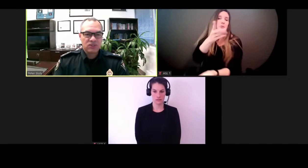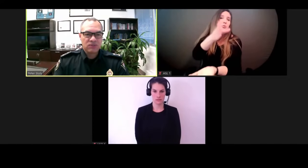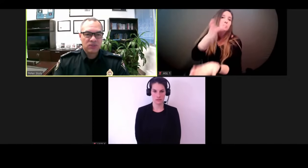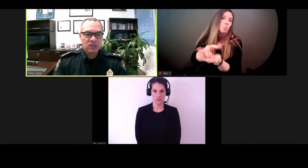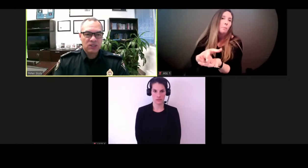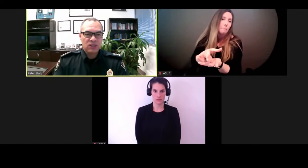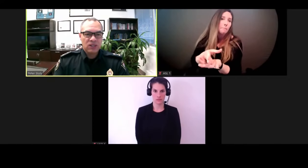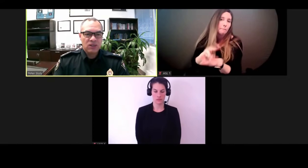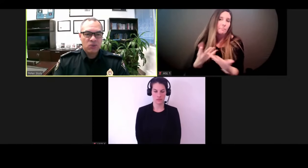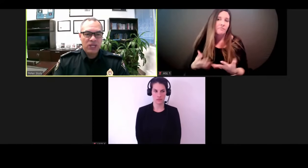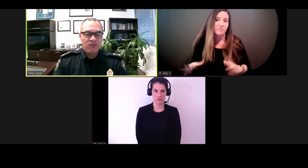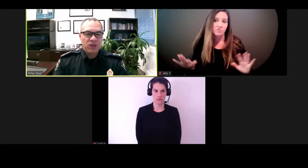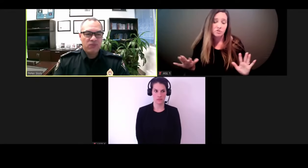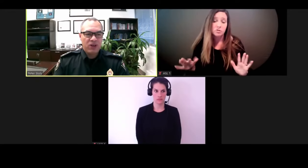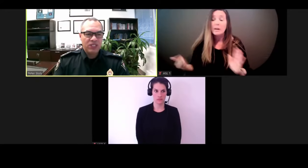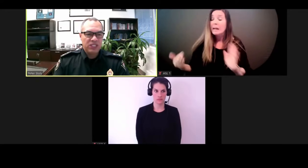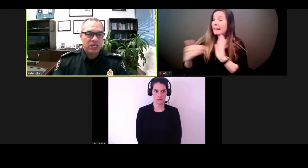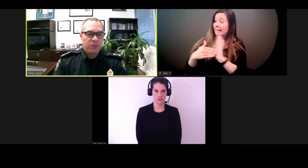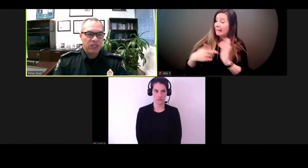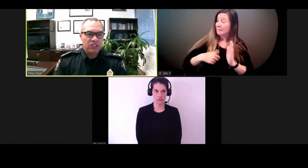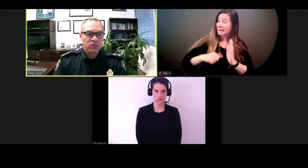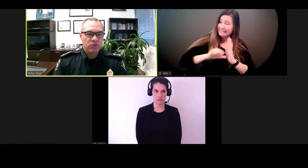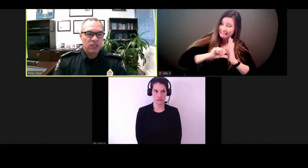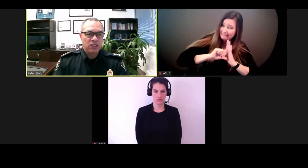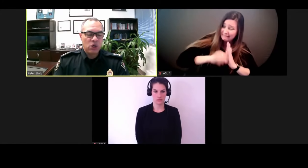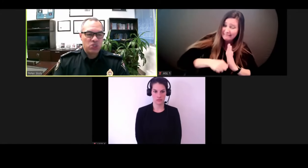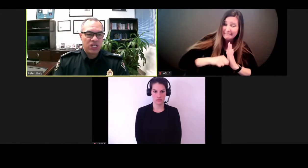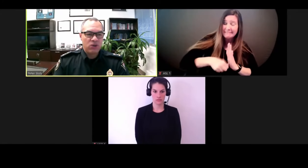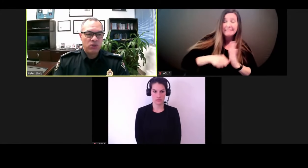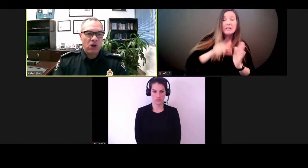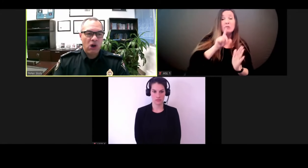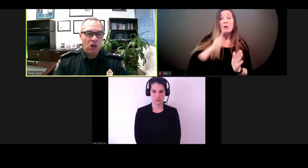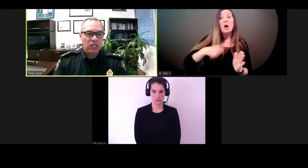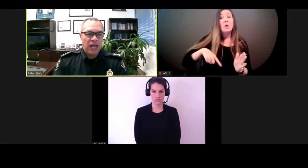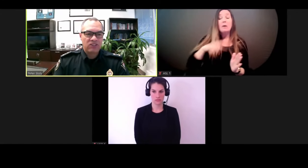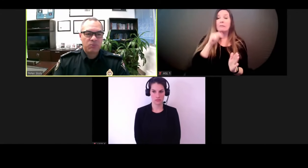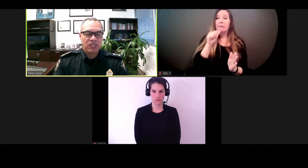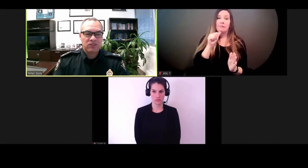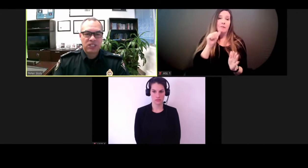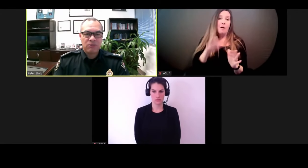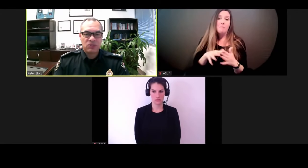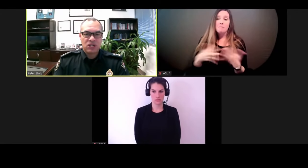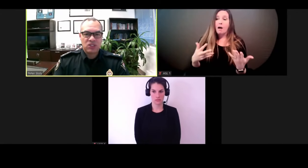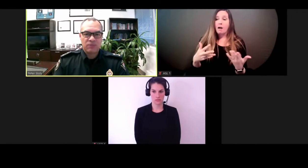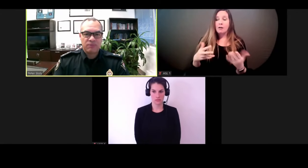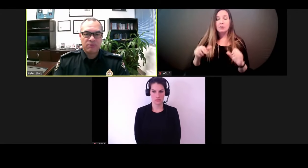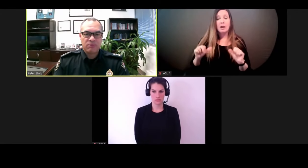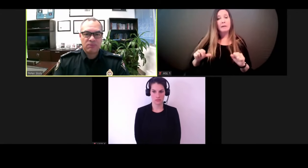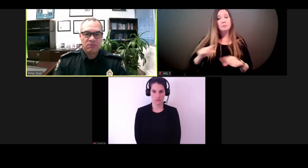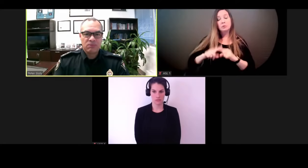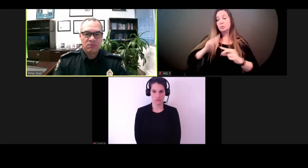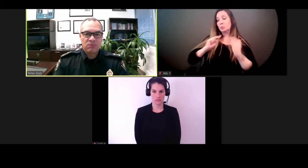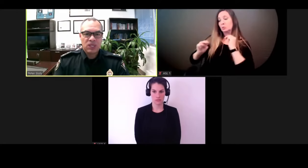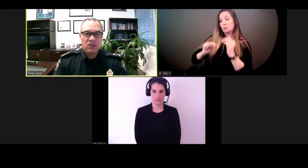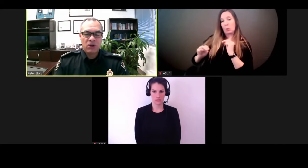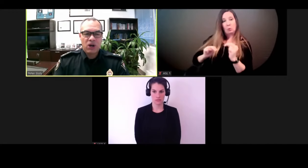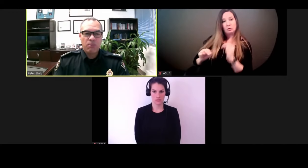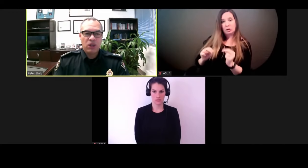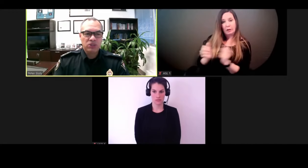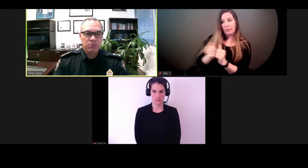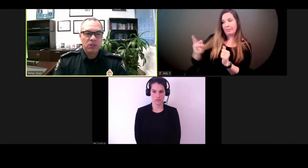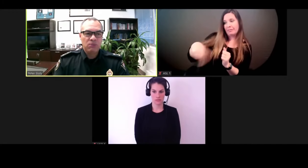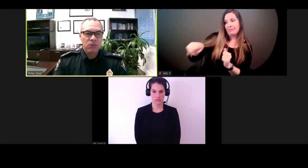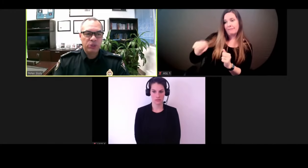stress, we have very little ability to negotiate with all aspects of the demonstration. There